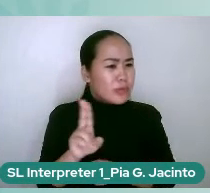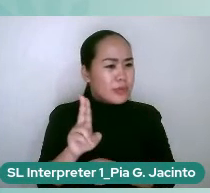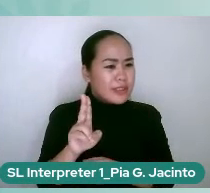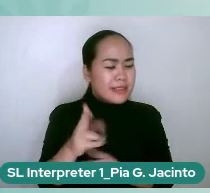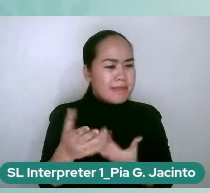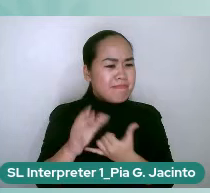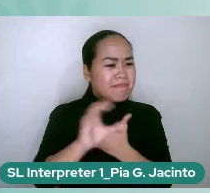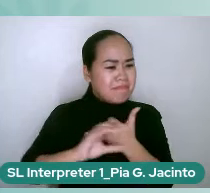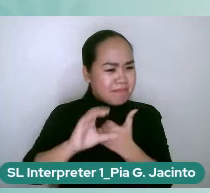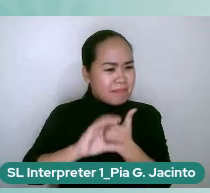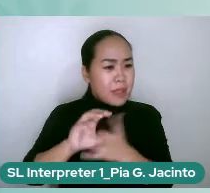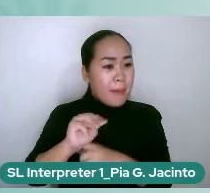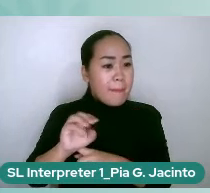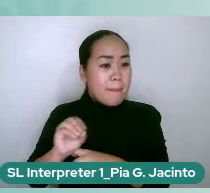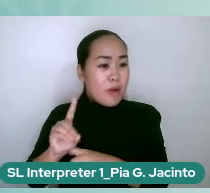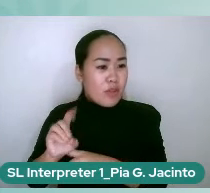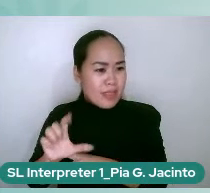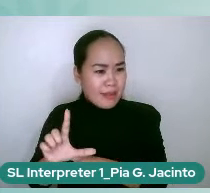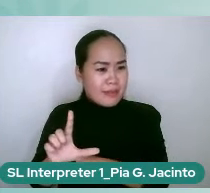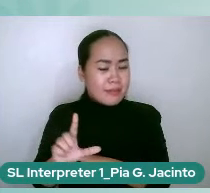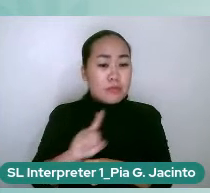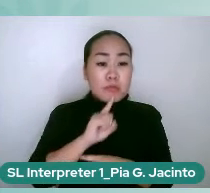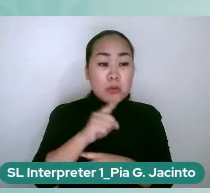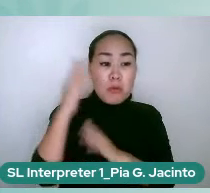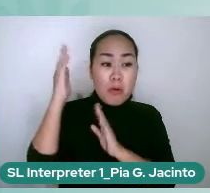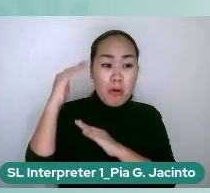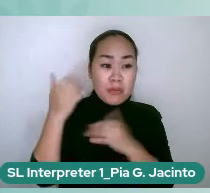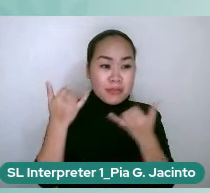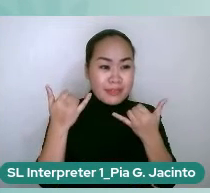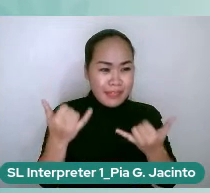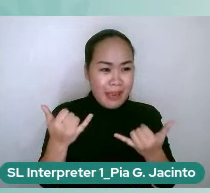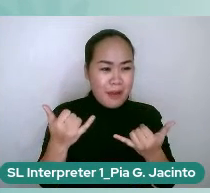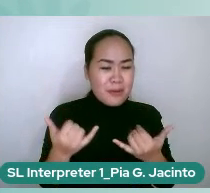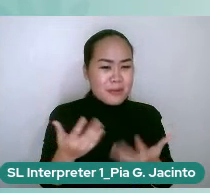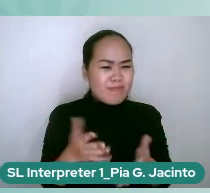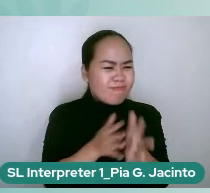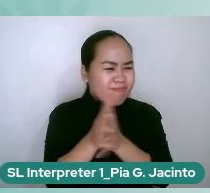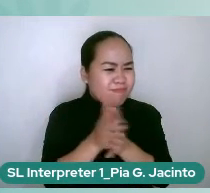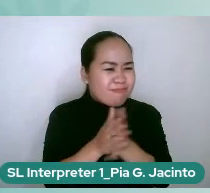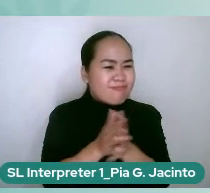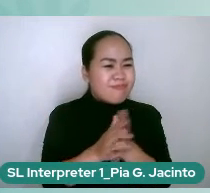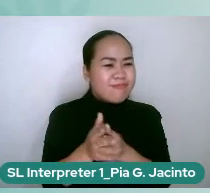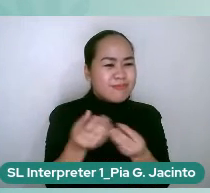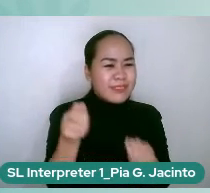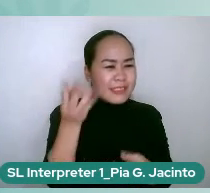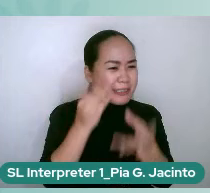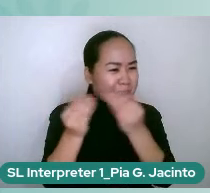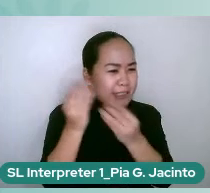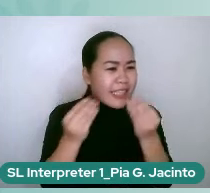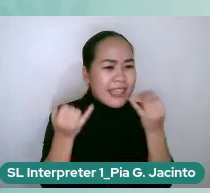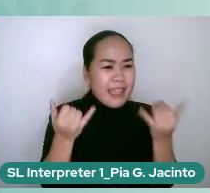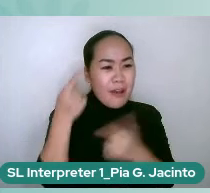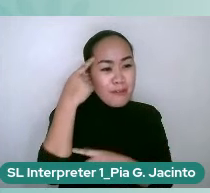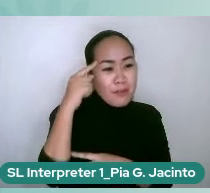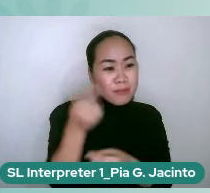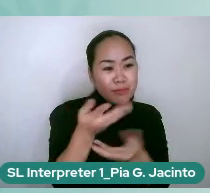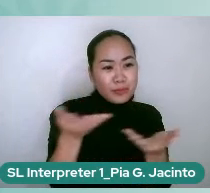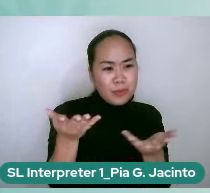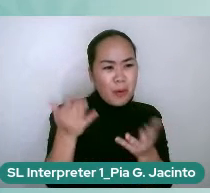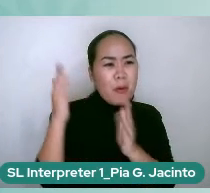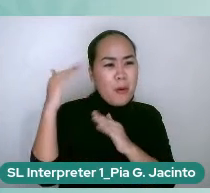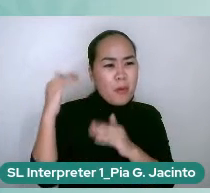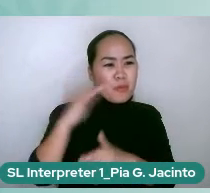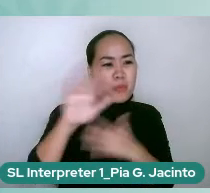cancer. We hope that the session today will be an interesting and fruitful one for you. May you learn a lot from this